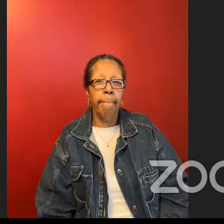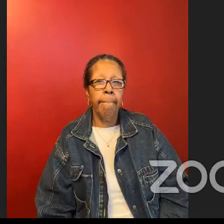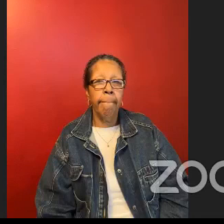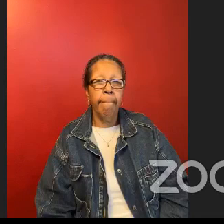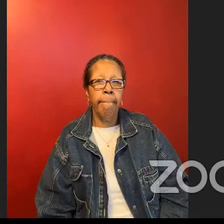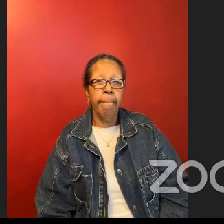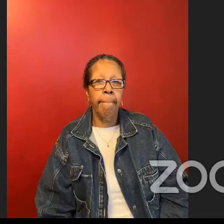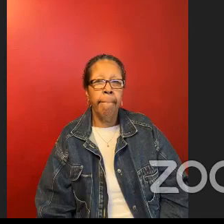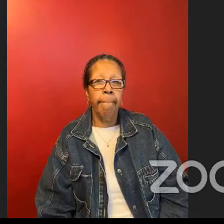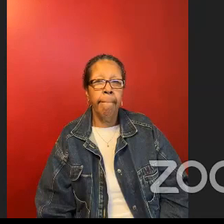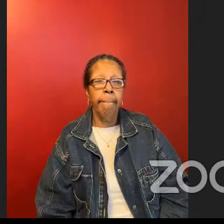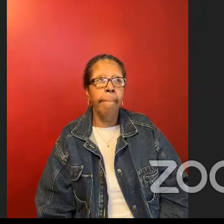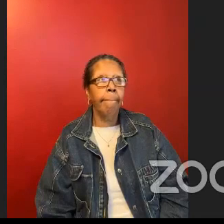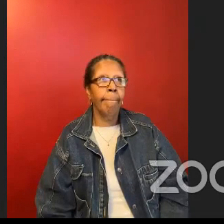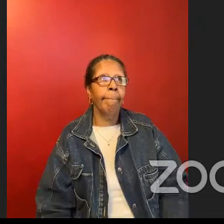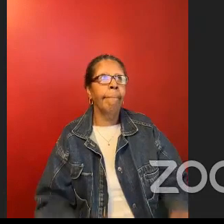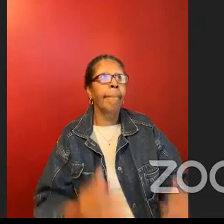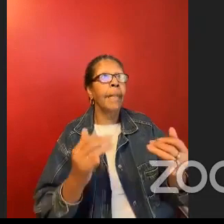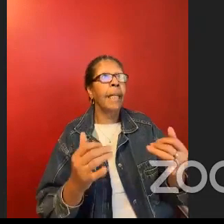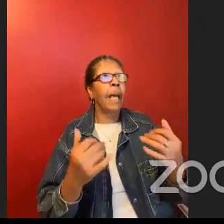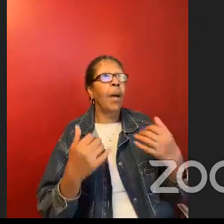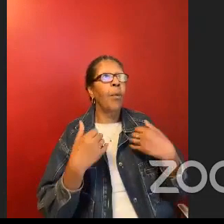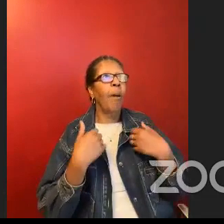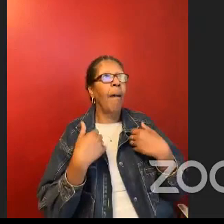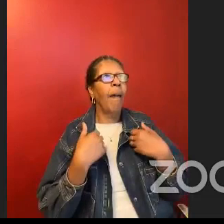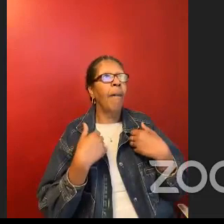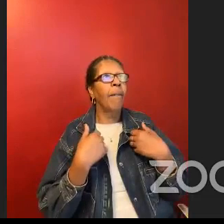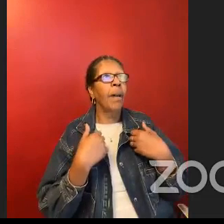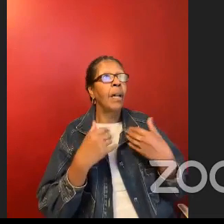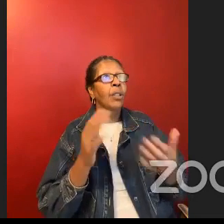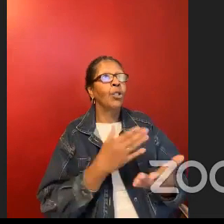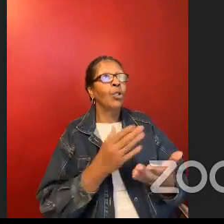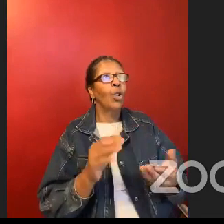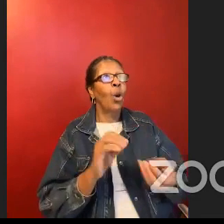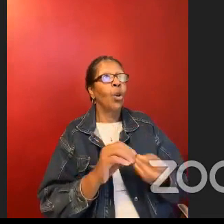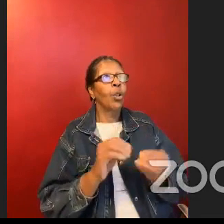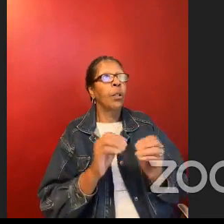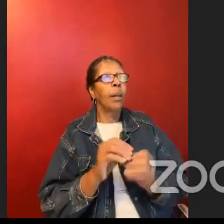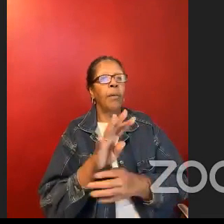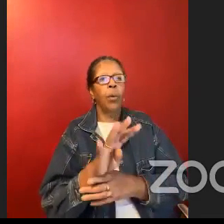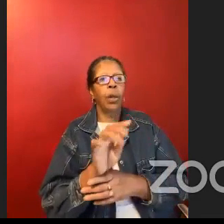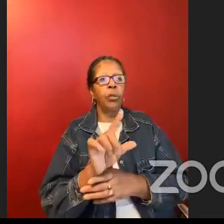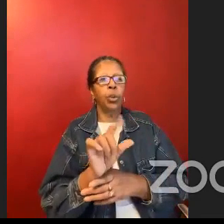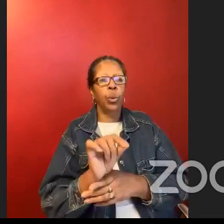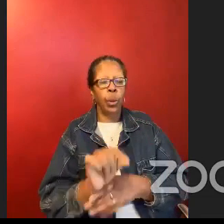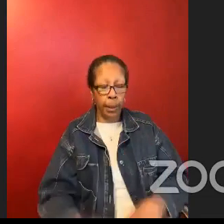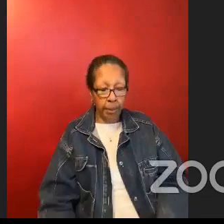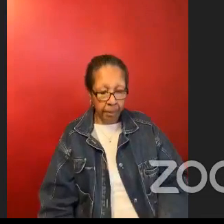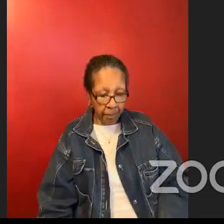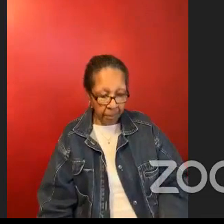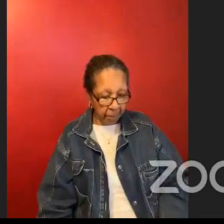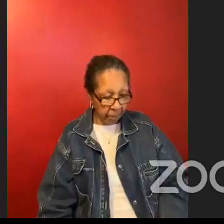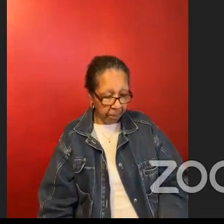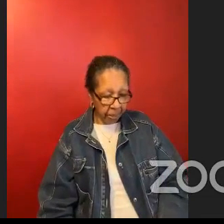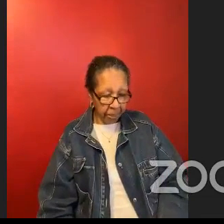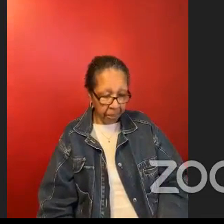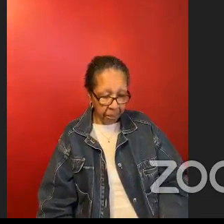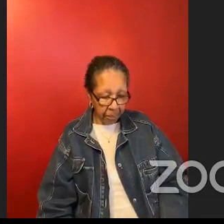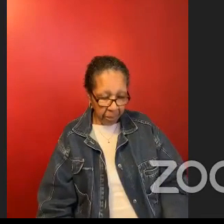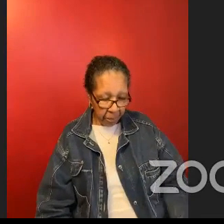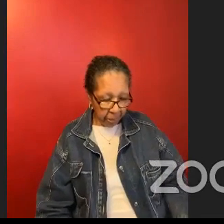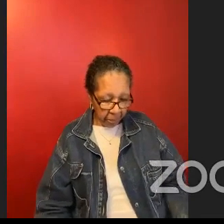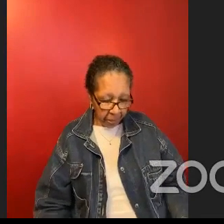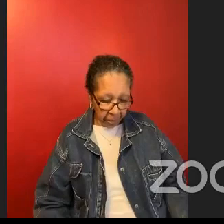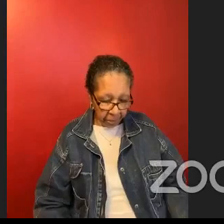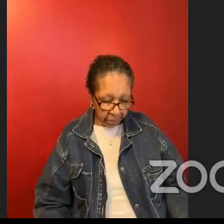We will now do the hymn of preparation, number 420. Breathe on me, breathe breath